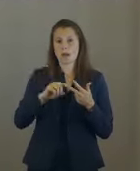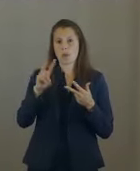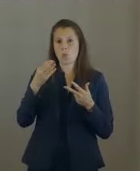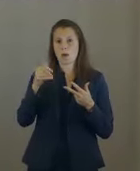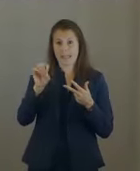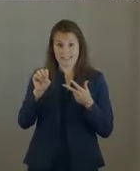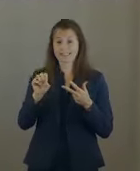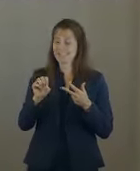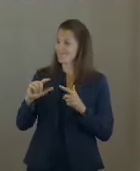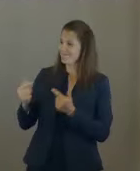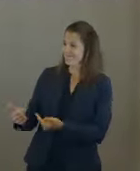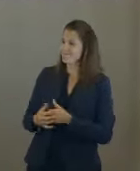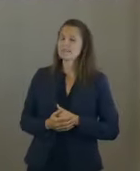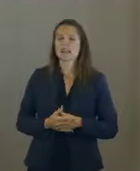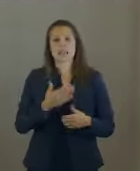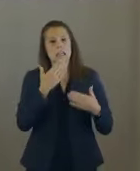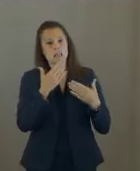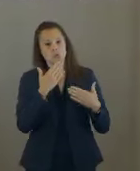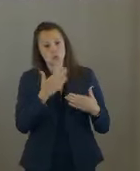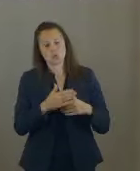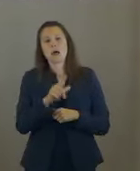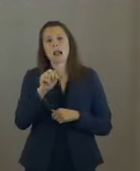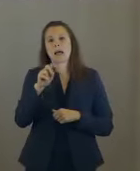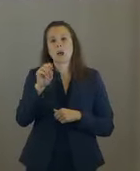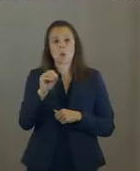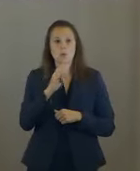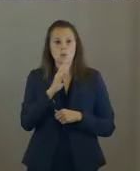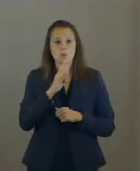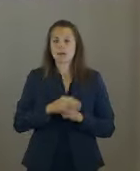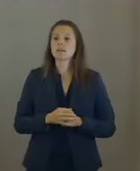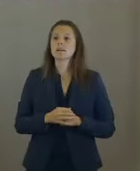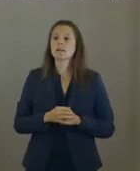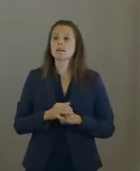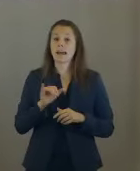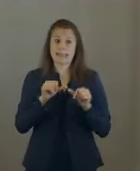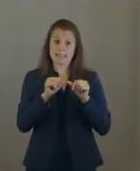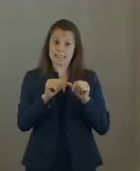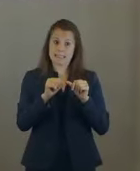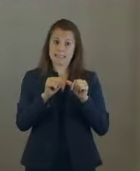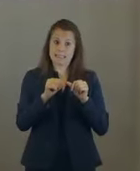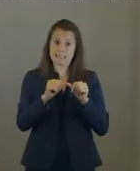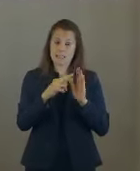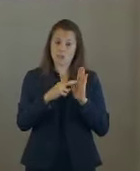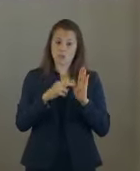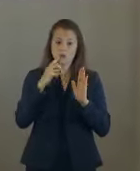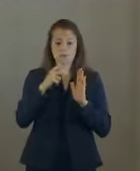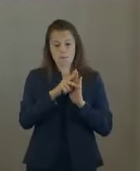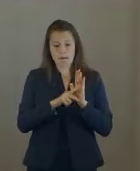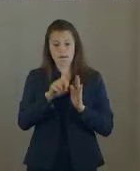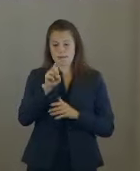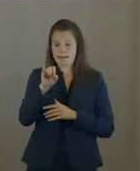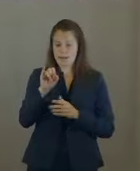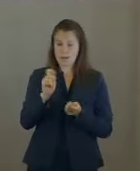White. Mr. Vice Chair, all you. Thank you, Mr. Chairman. Luke Londo speaking. As the continued guidance around policy around